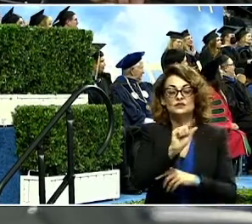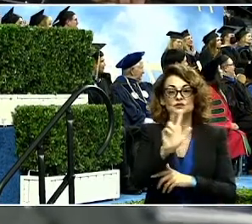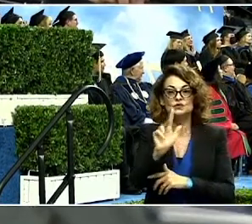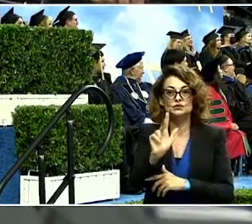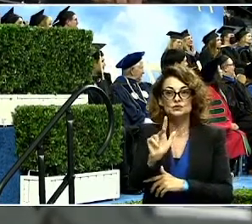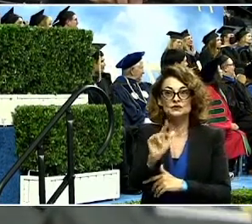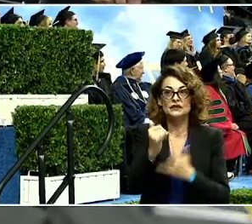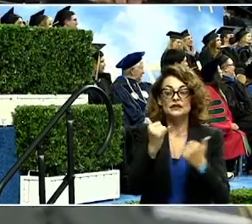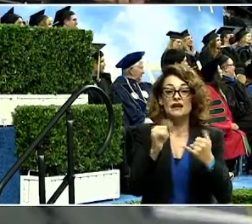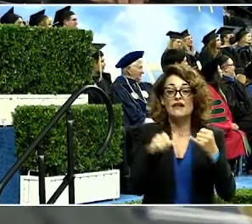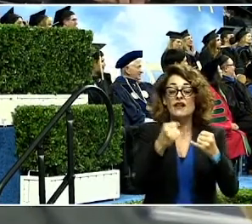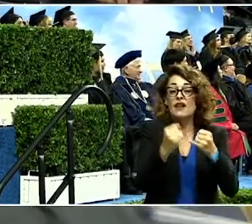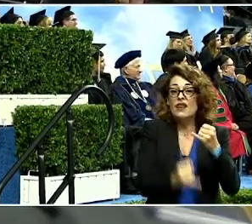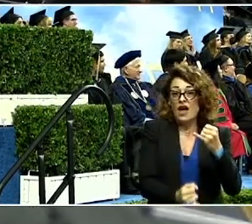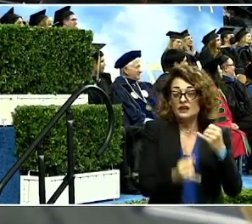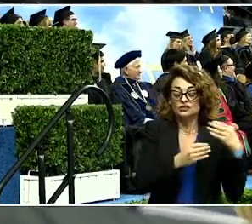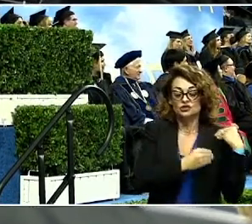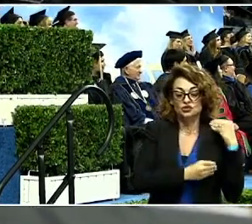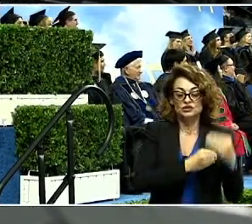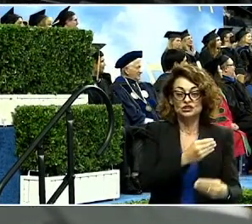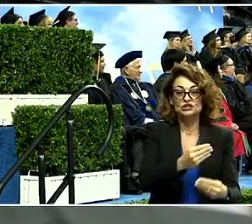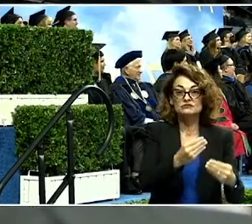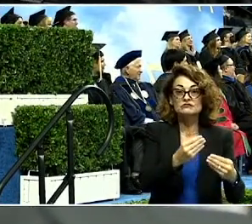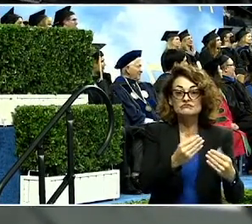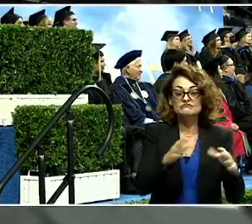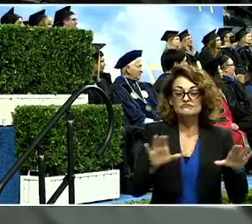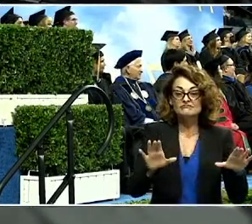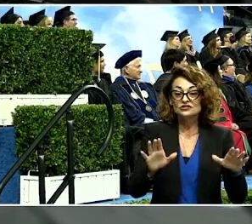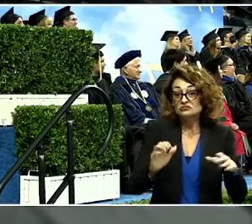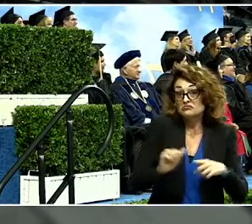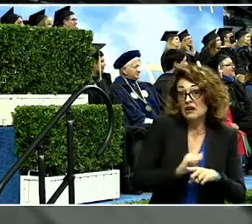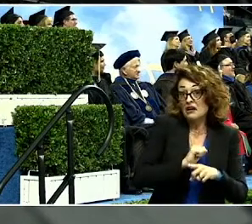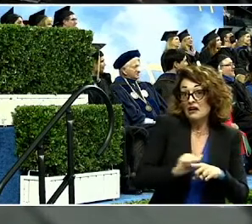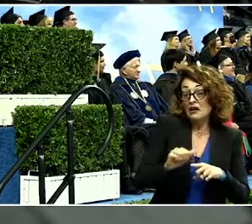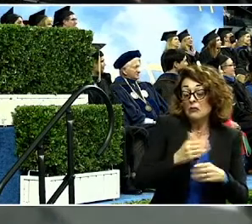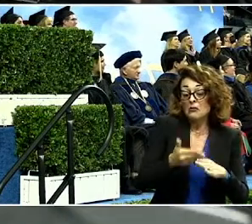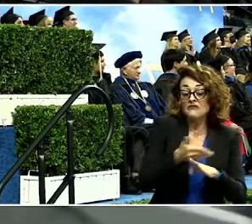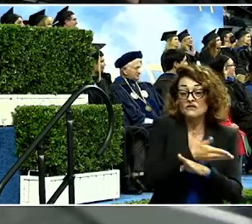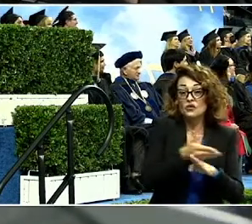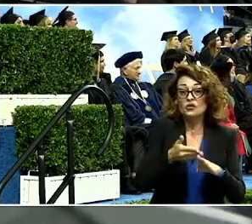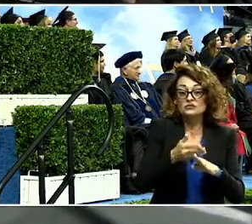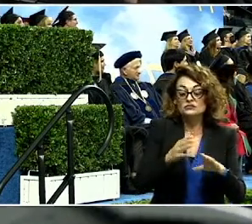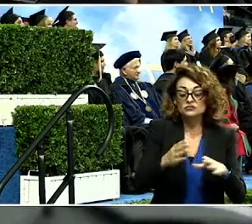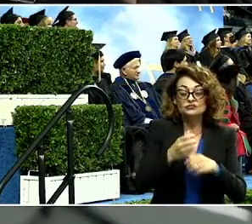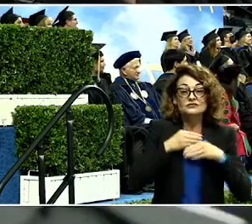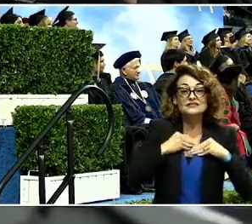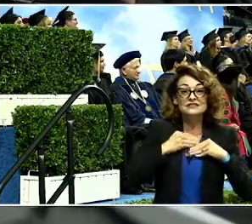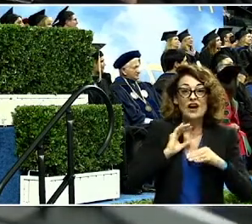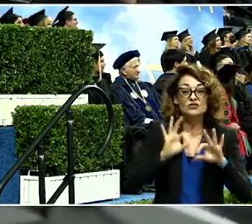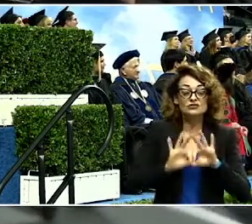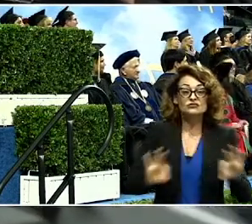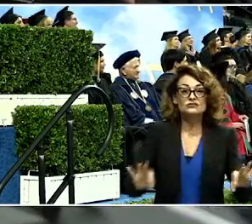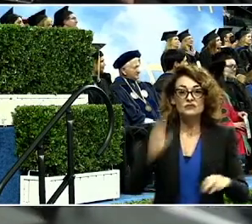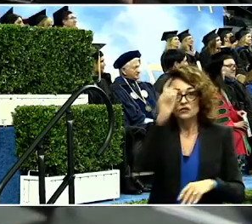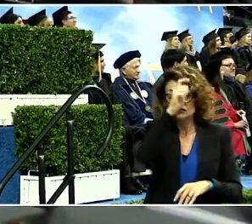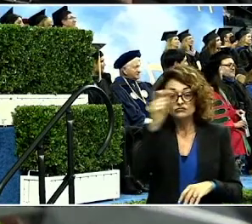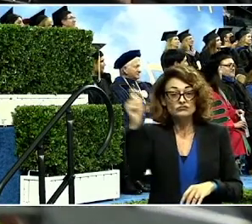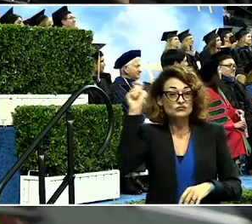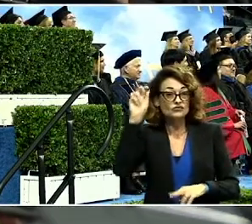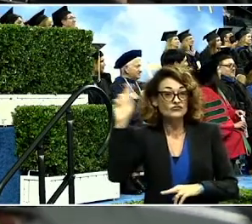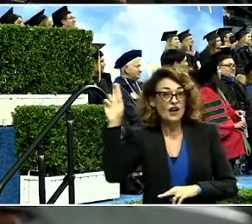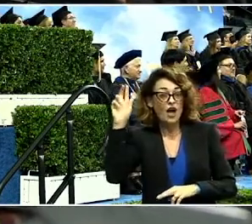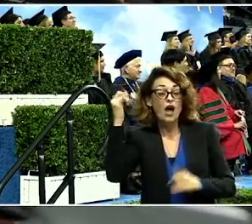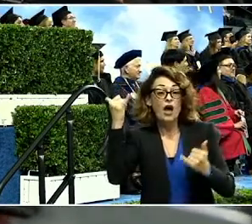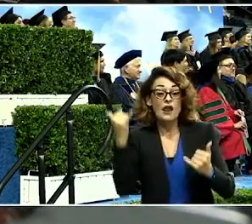one final tradition to observe. Before we received our degrees, we wore our tassels on the right side of our mortarboards. Now that our